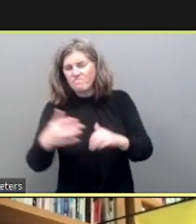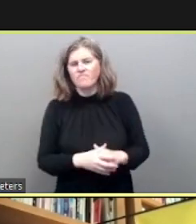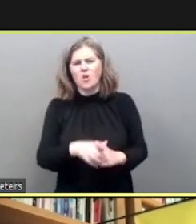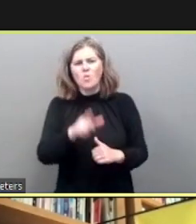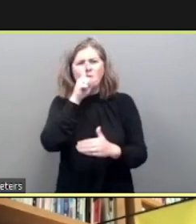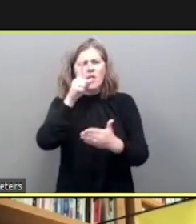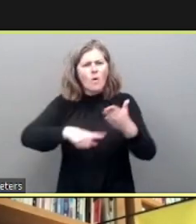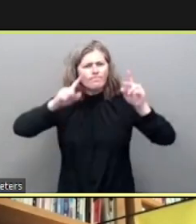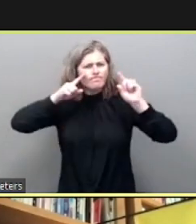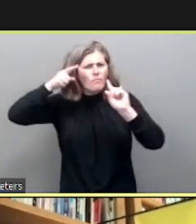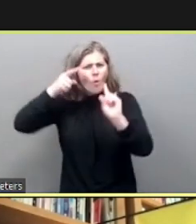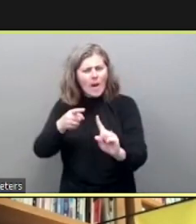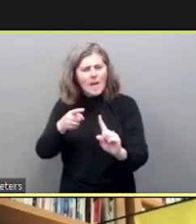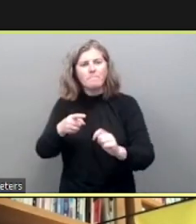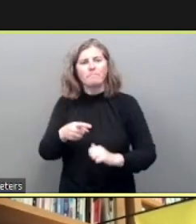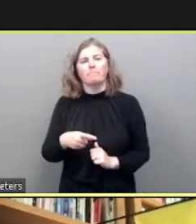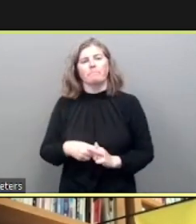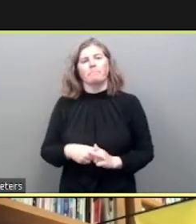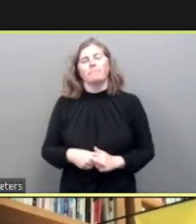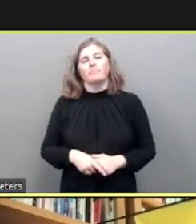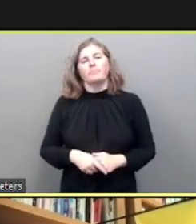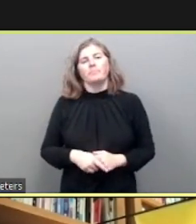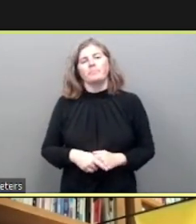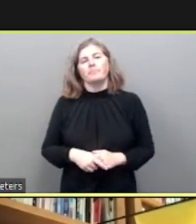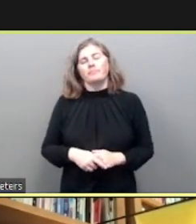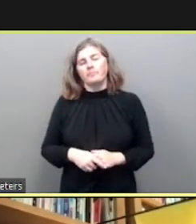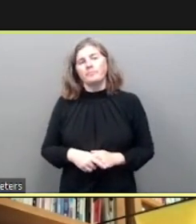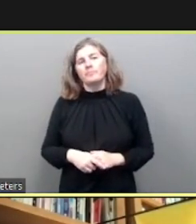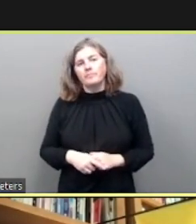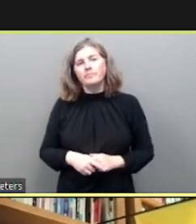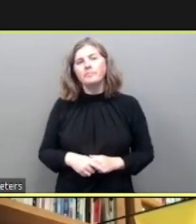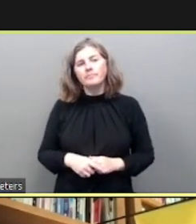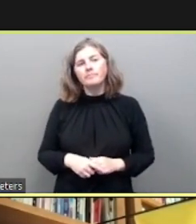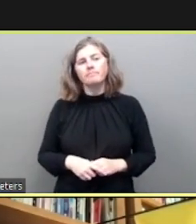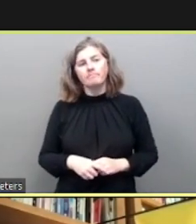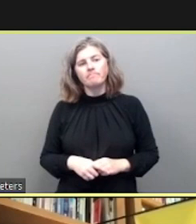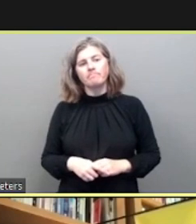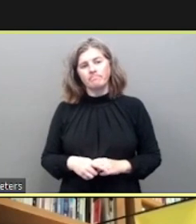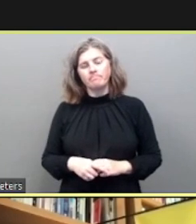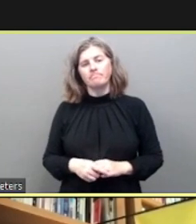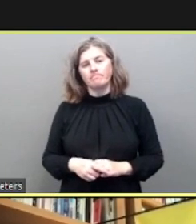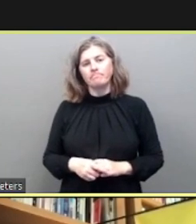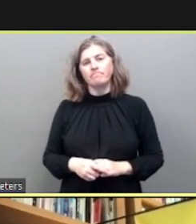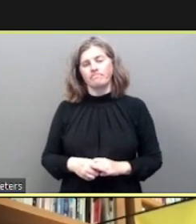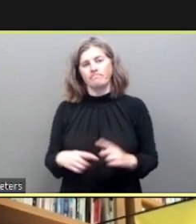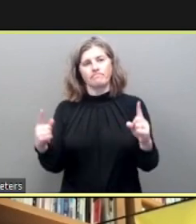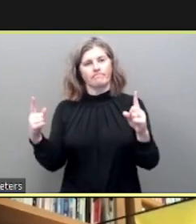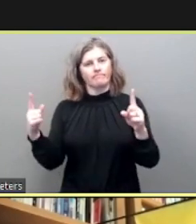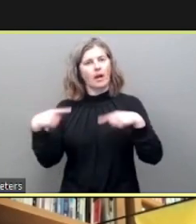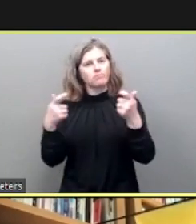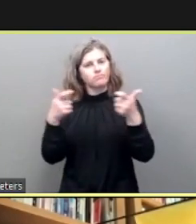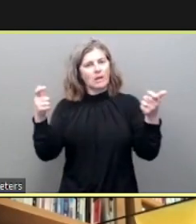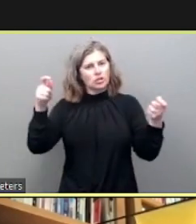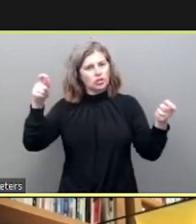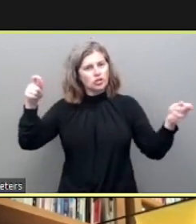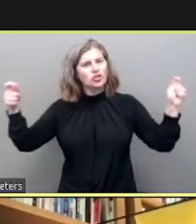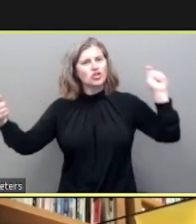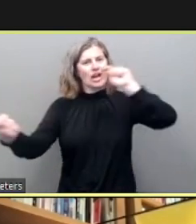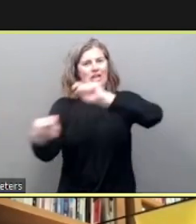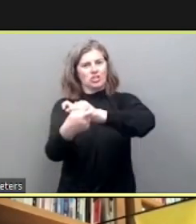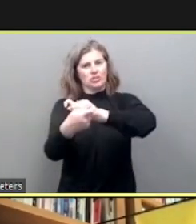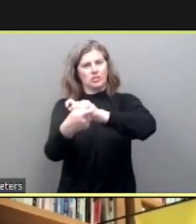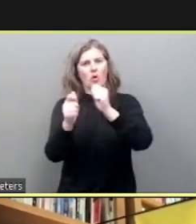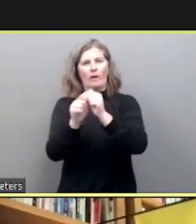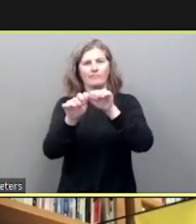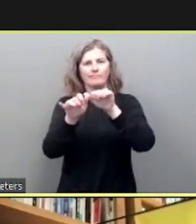going on is there has been a substantial change in universal